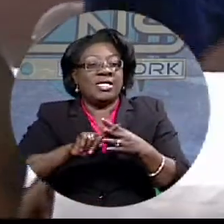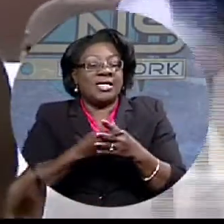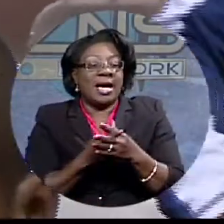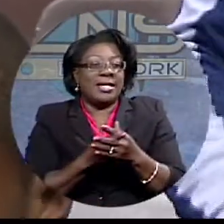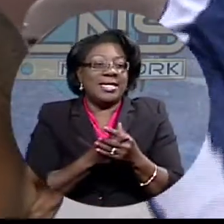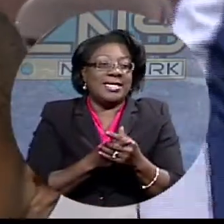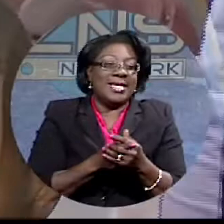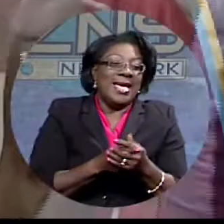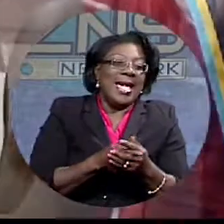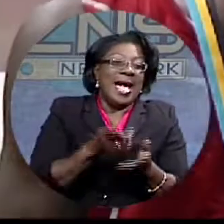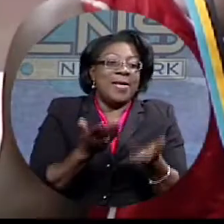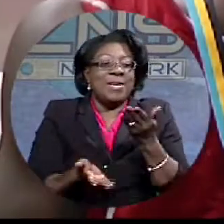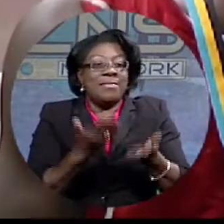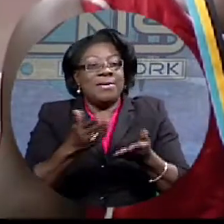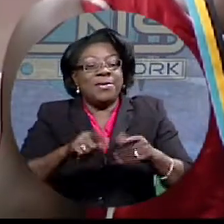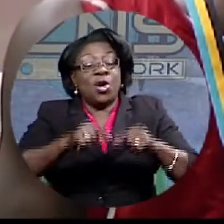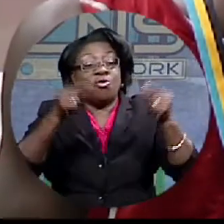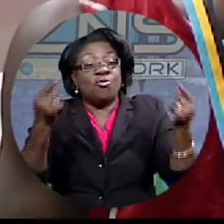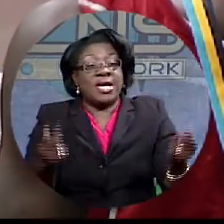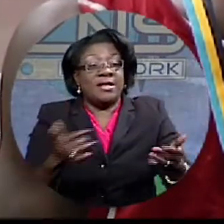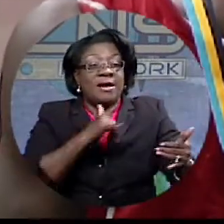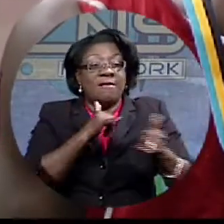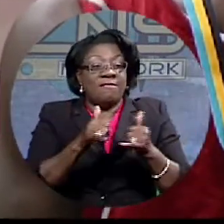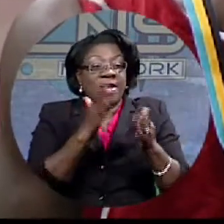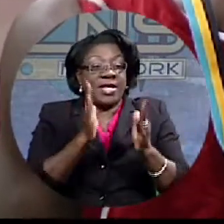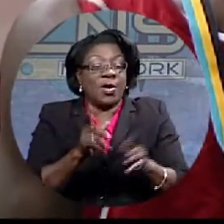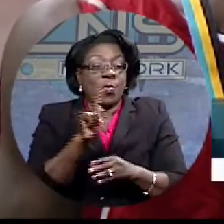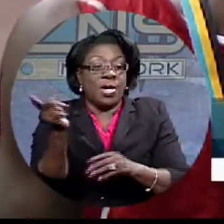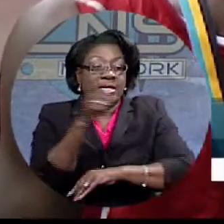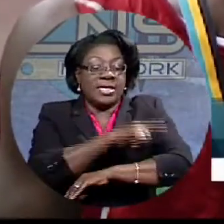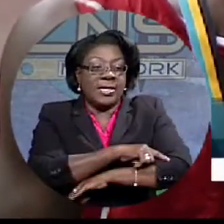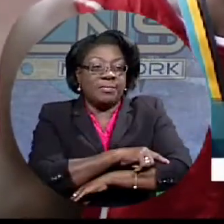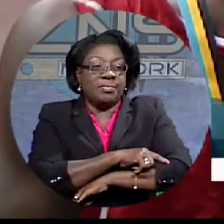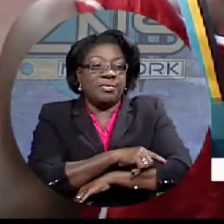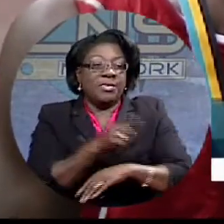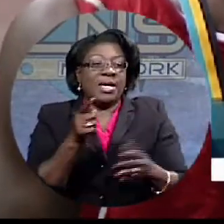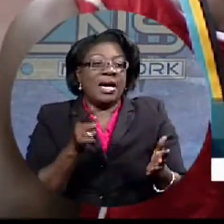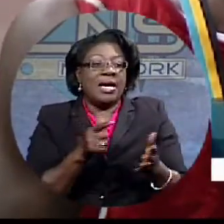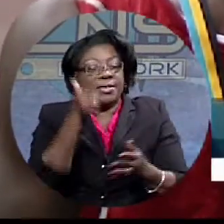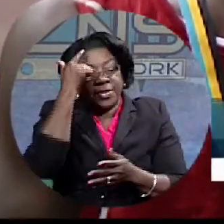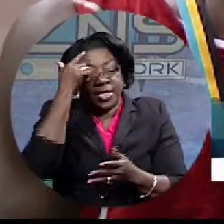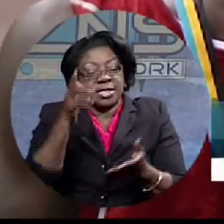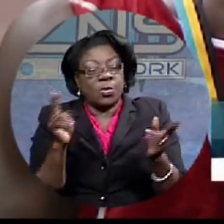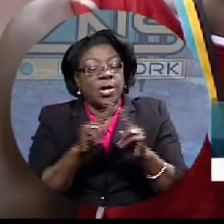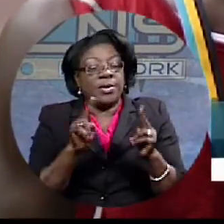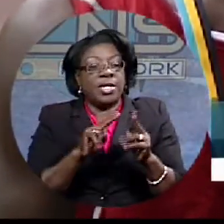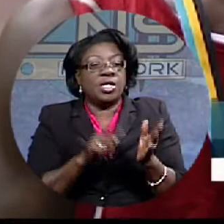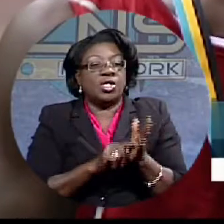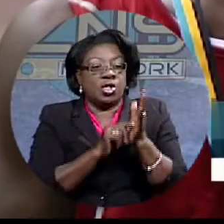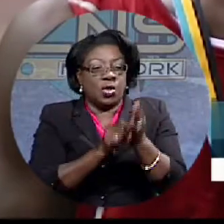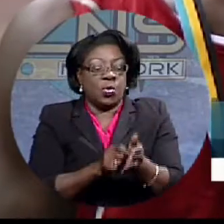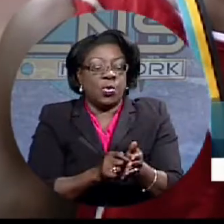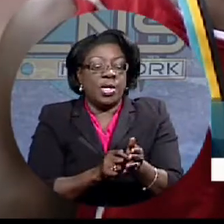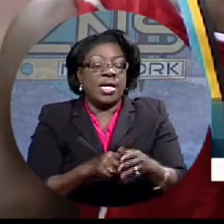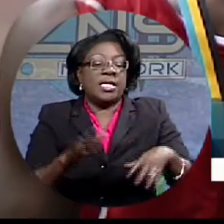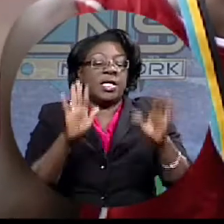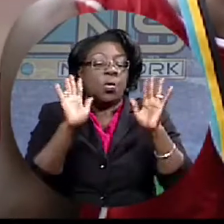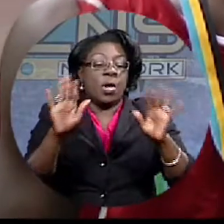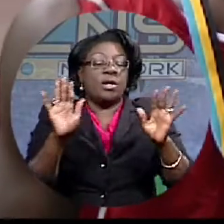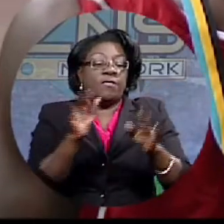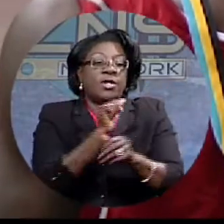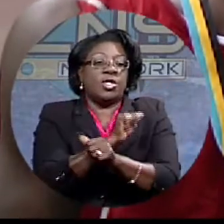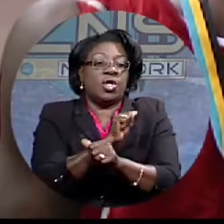some Olympians out of them. I think he had a good chance to win, but like I say, it was an exhibition. I think it was a very good exhibition. I think Baltus did a wonderful job, you